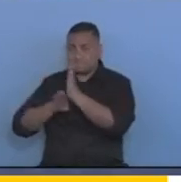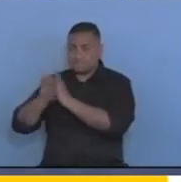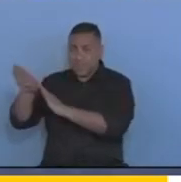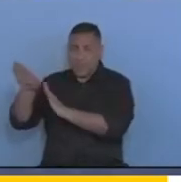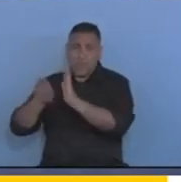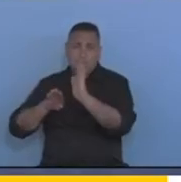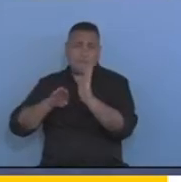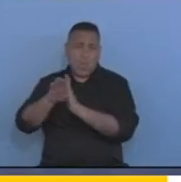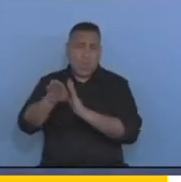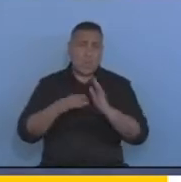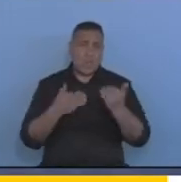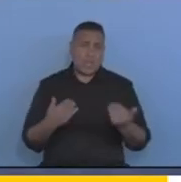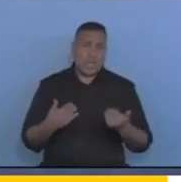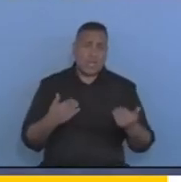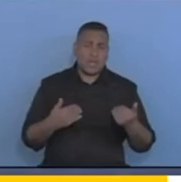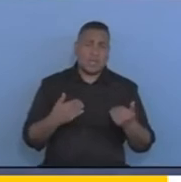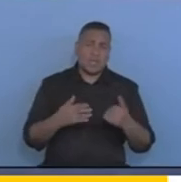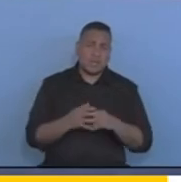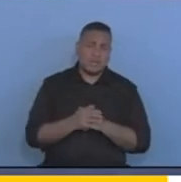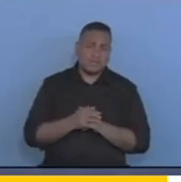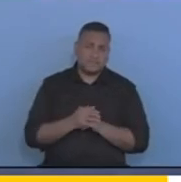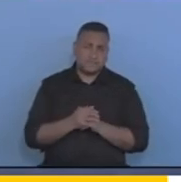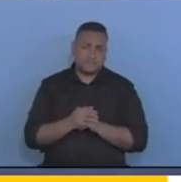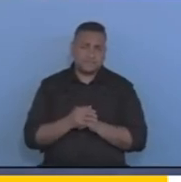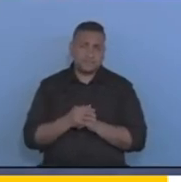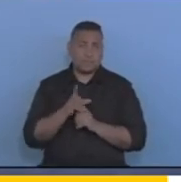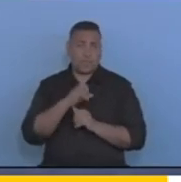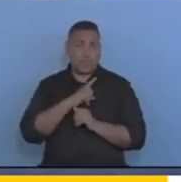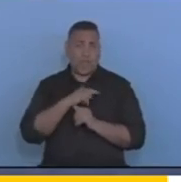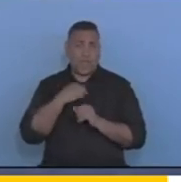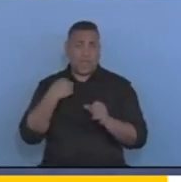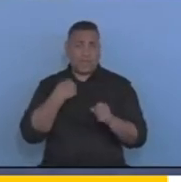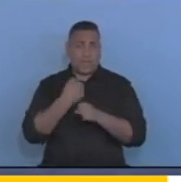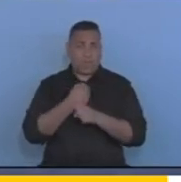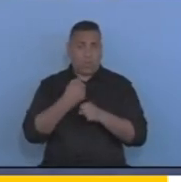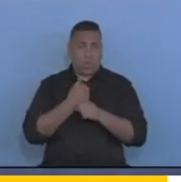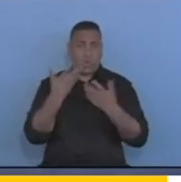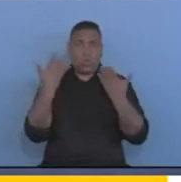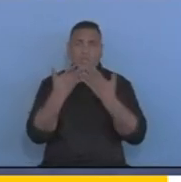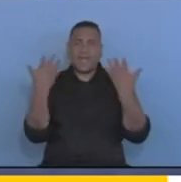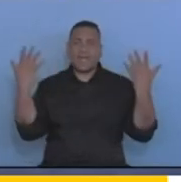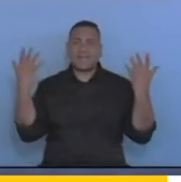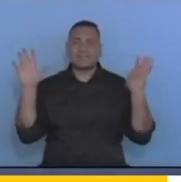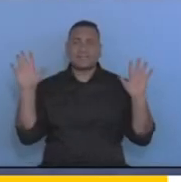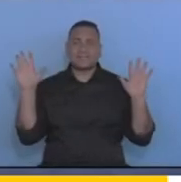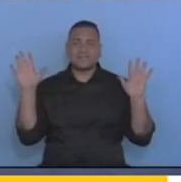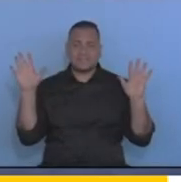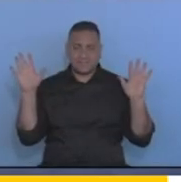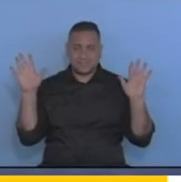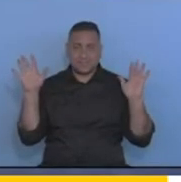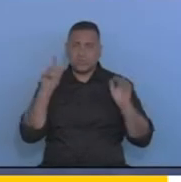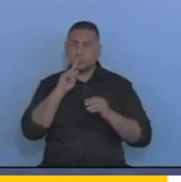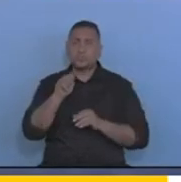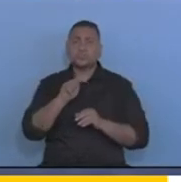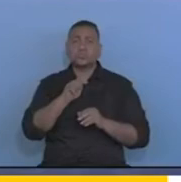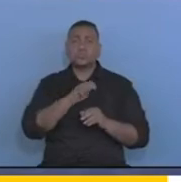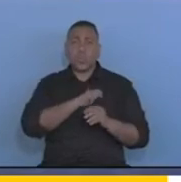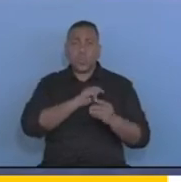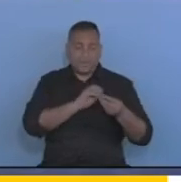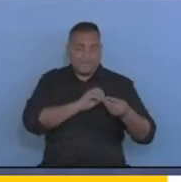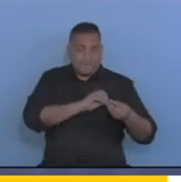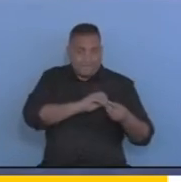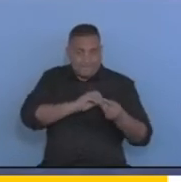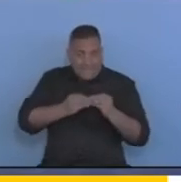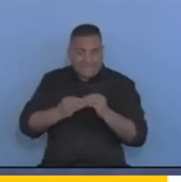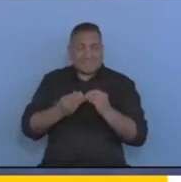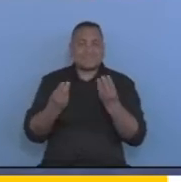Because you're working with your hands, and you're really creating something from raw material, and